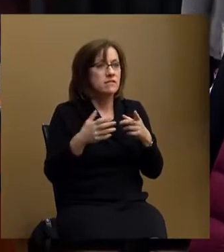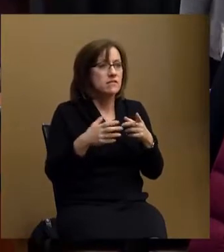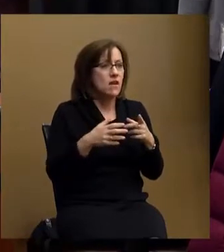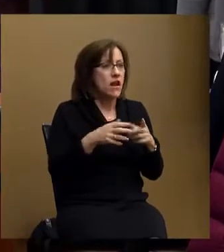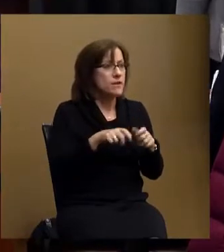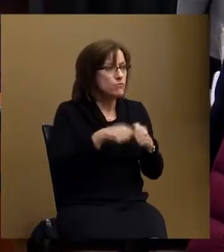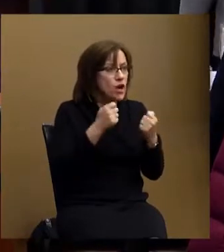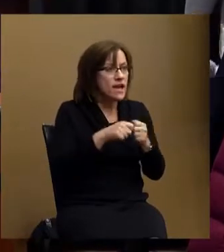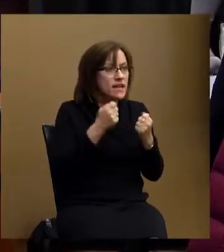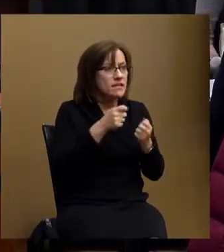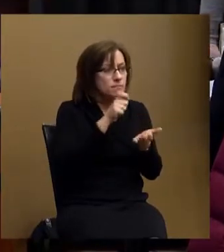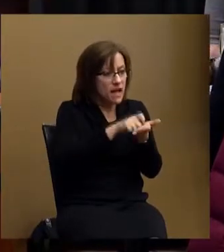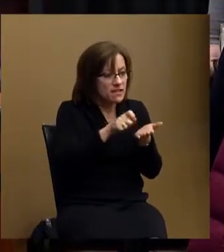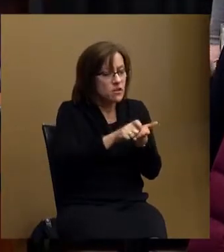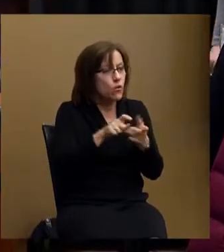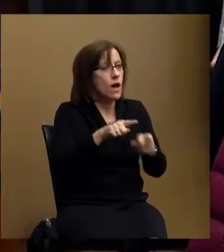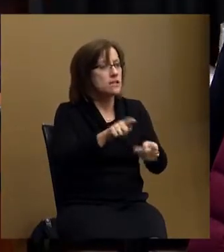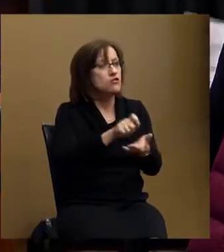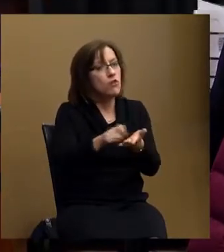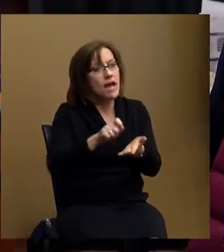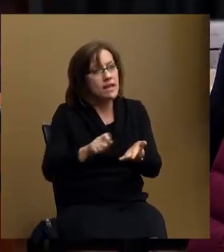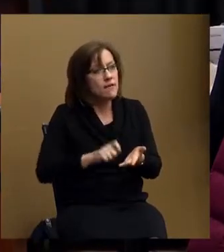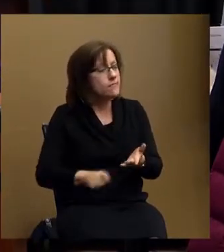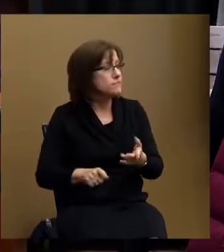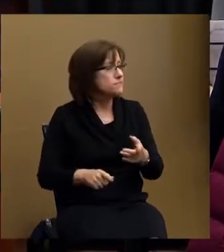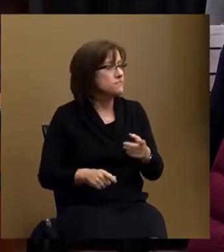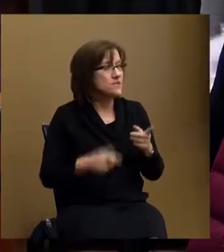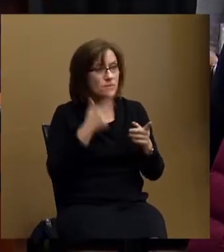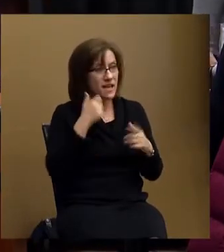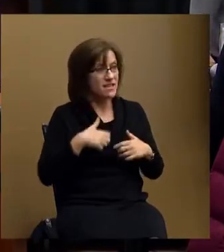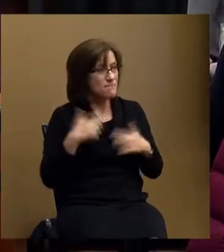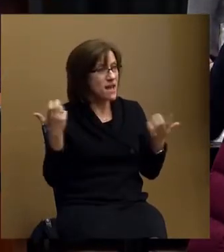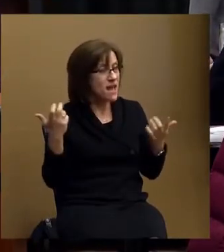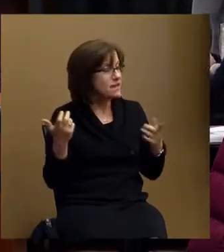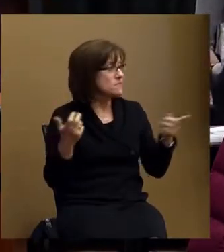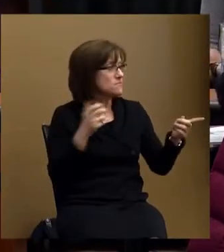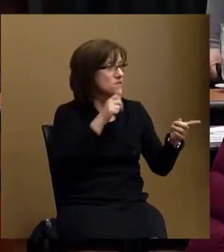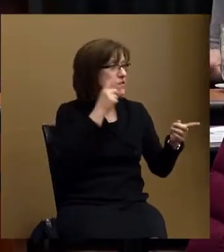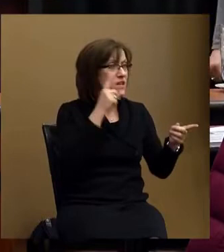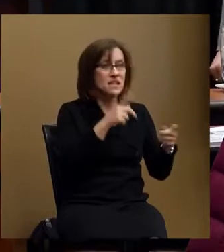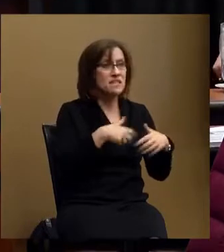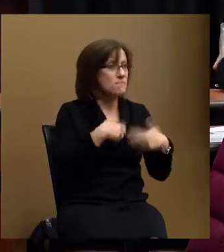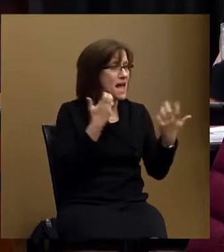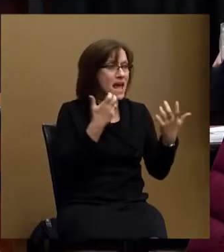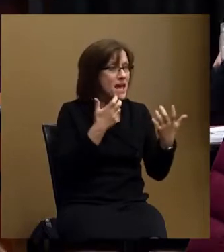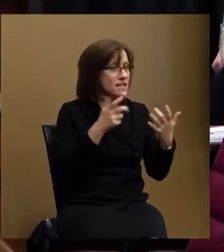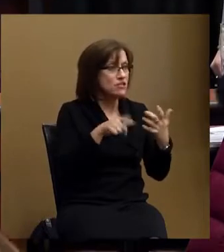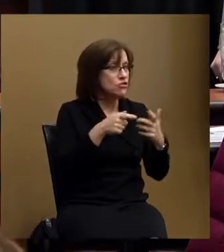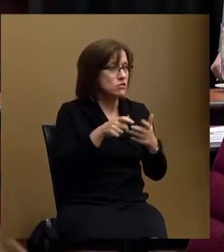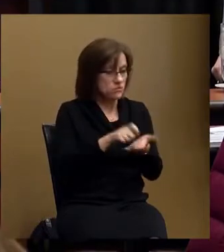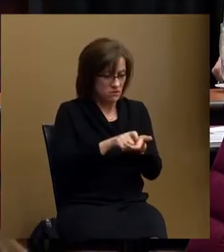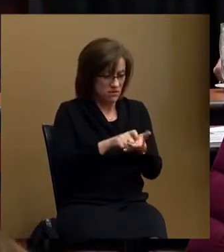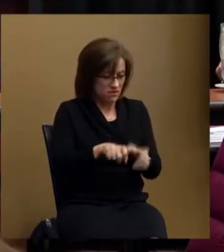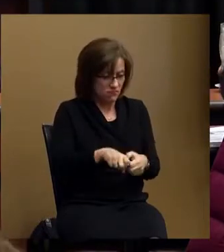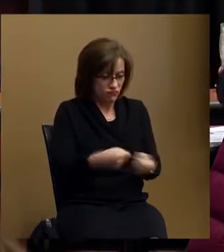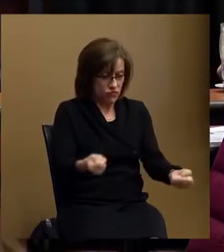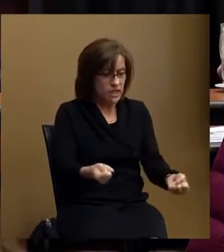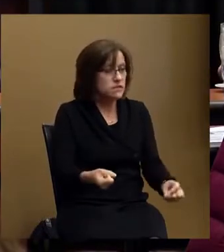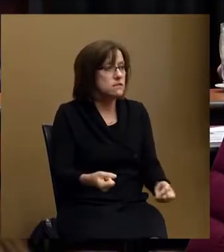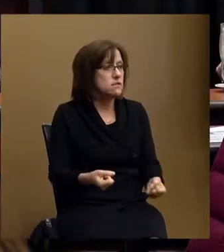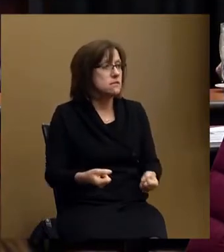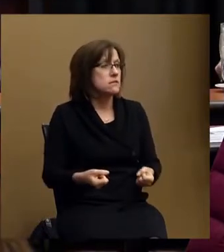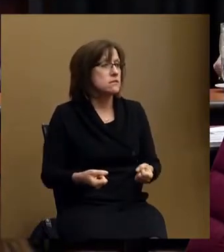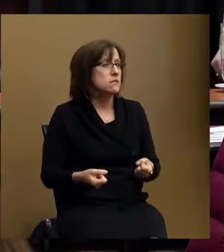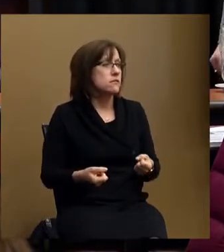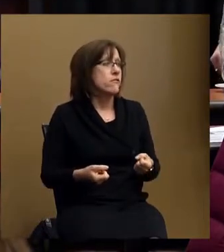with them or because he's mad? I don't think he's mad. I think he's got this thing in his hand and he can break it. Okay, So he breaks it. so I'm just, very